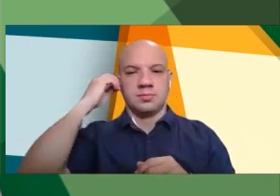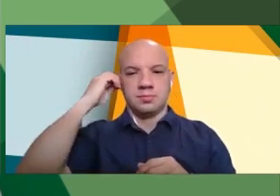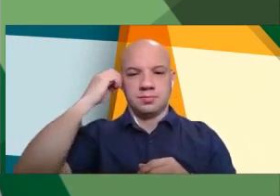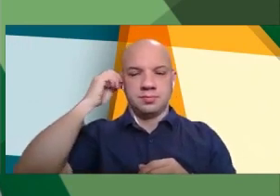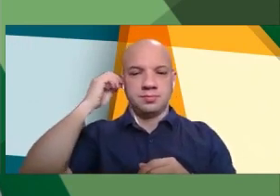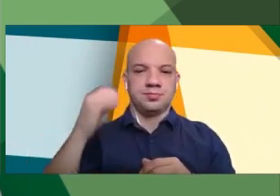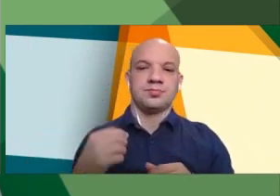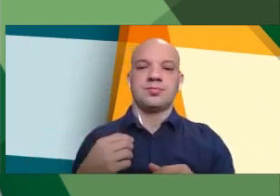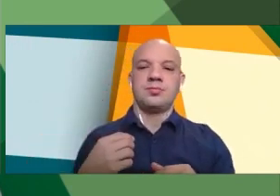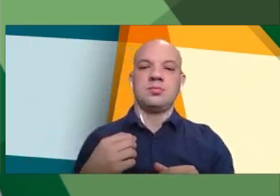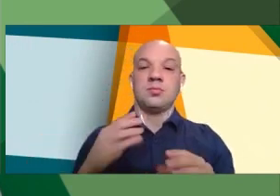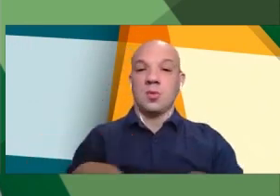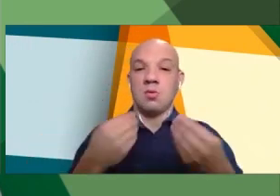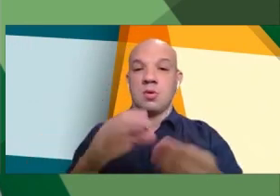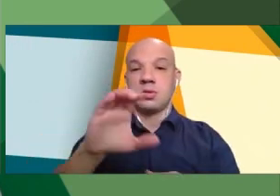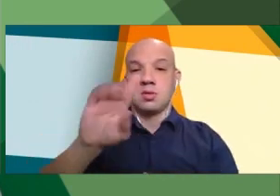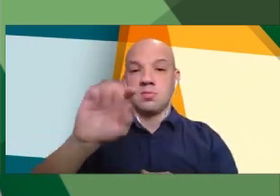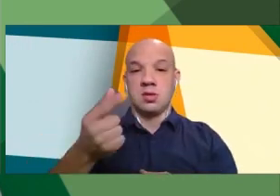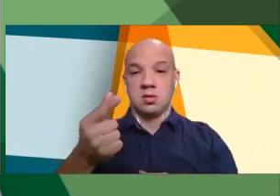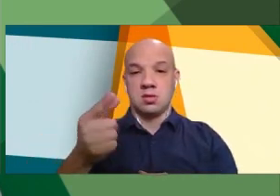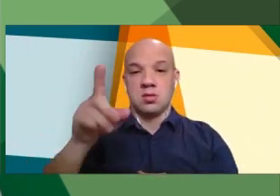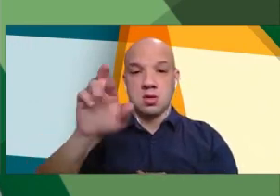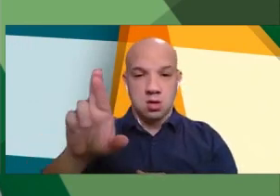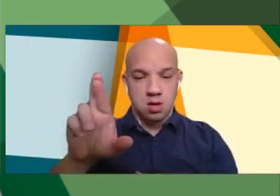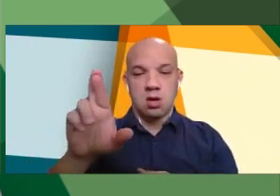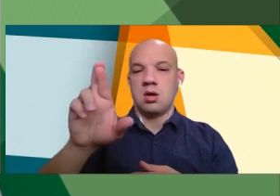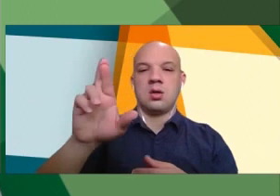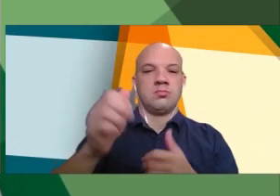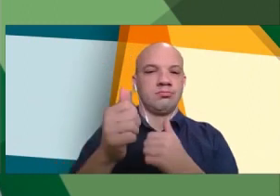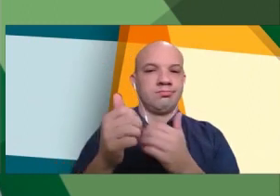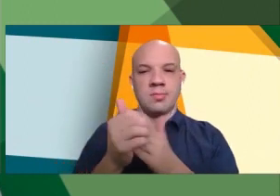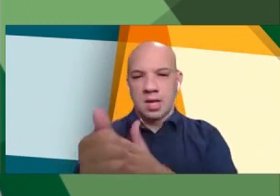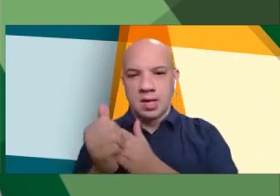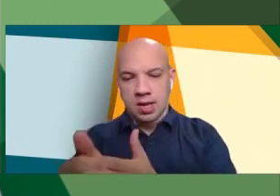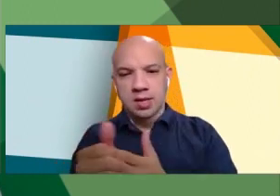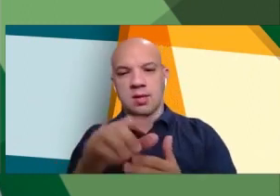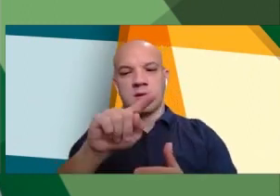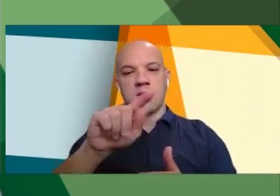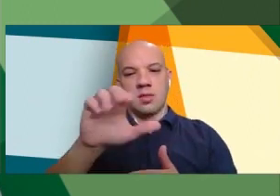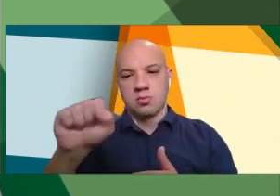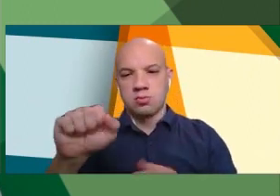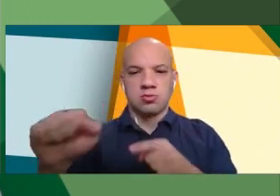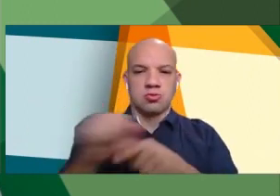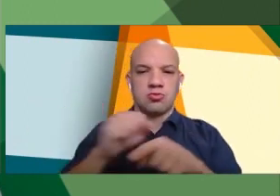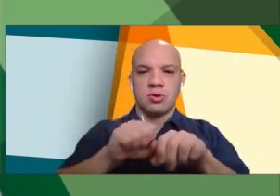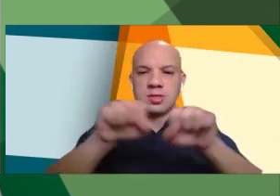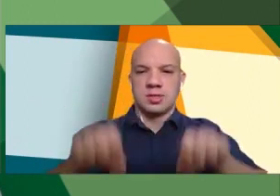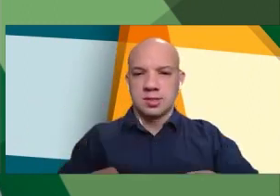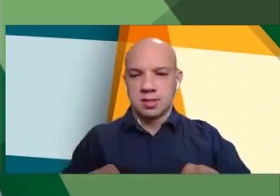for those CDBG-DR guidance, tools, and templates for program areas, training sessions